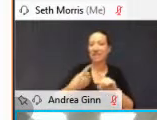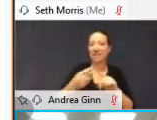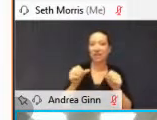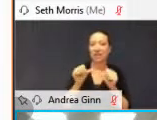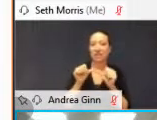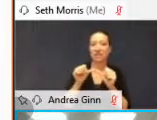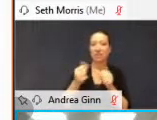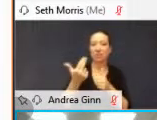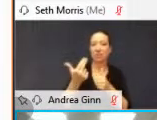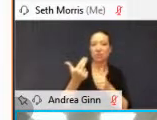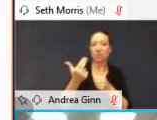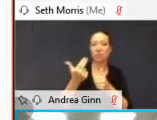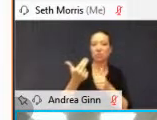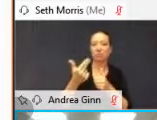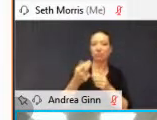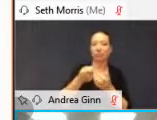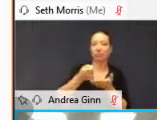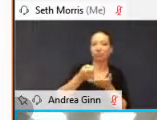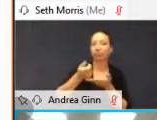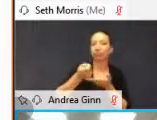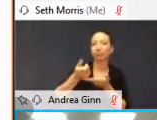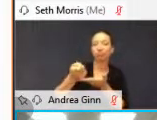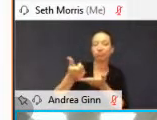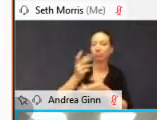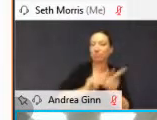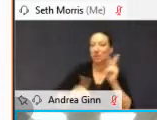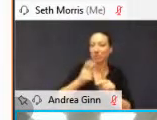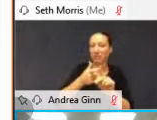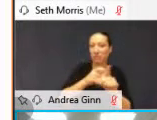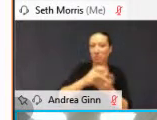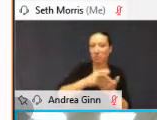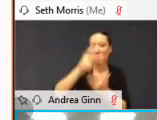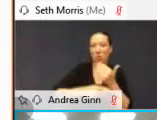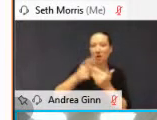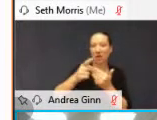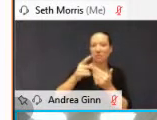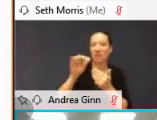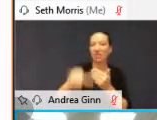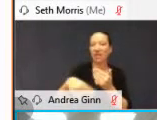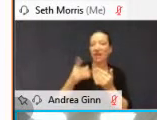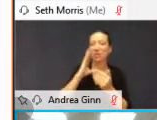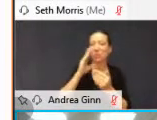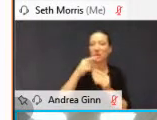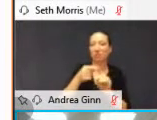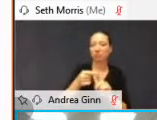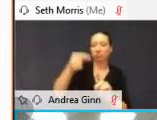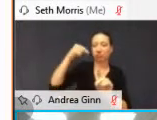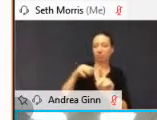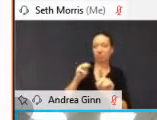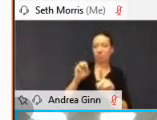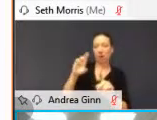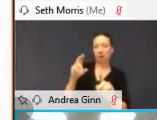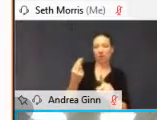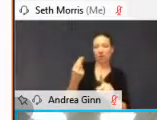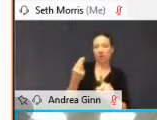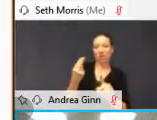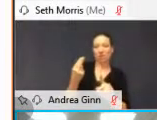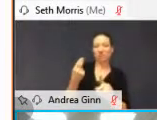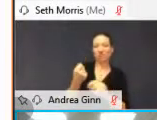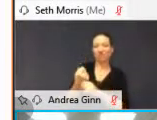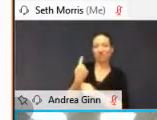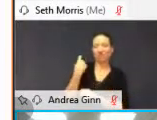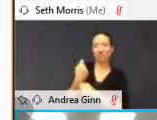that's retroactive back to March 18th of this year. So to give you all some sense of what that means for us, in